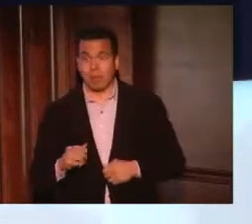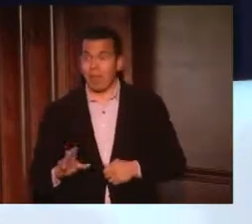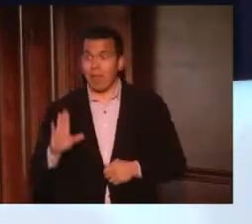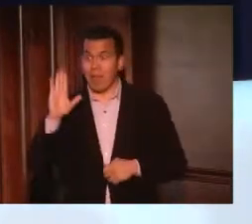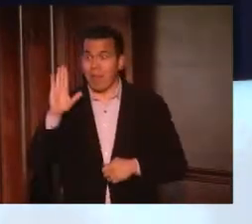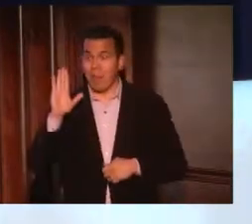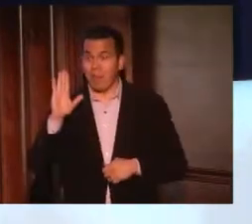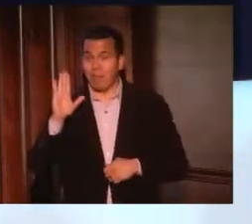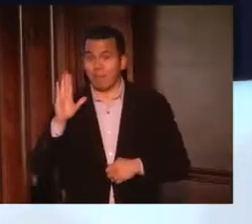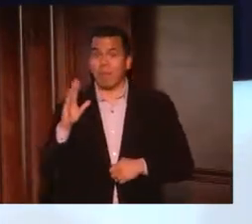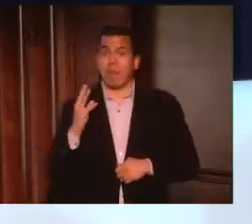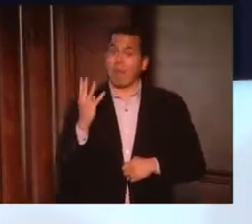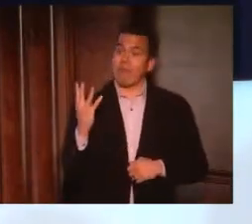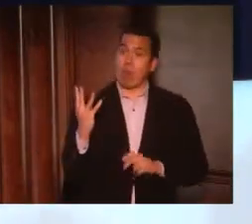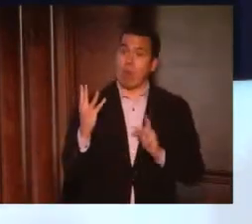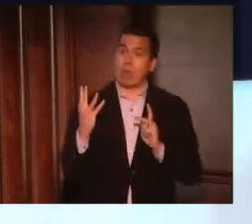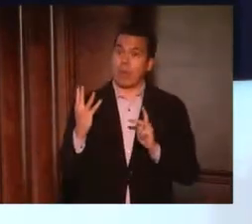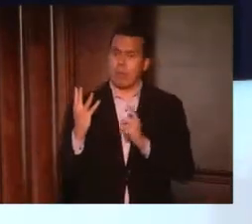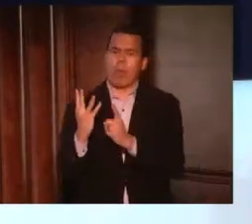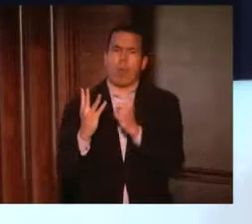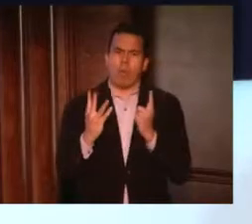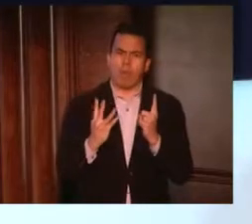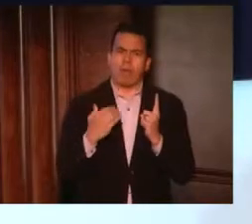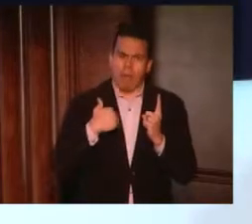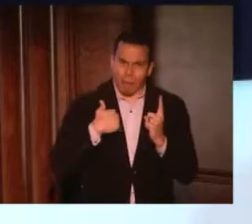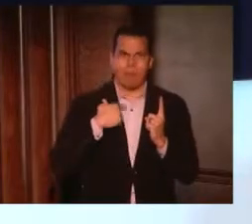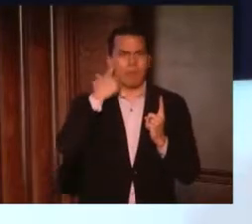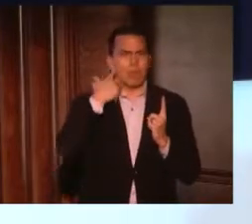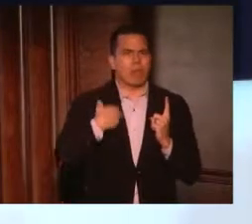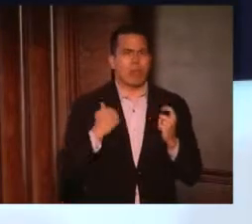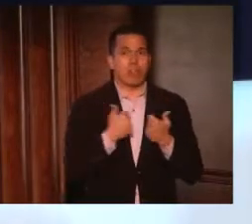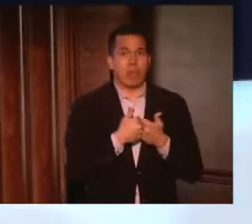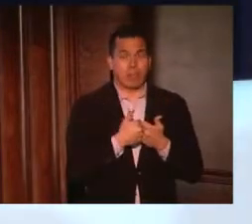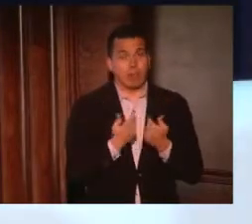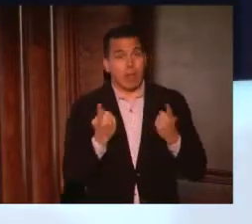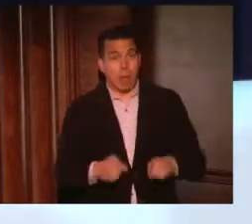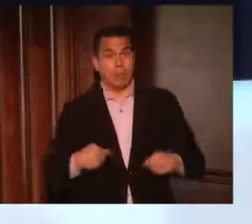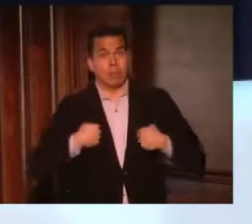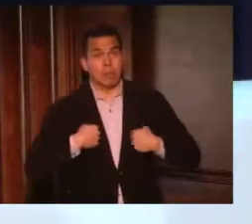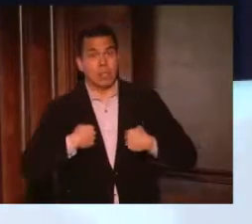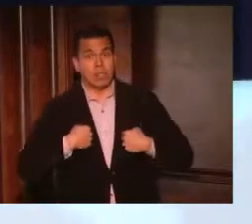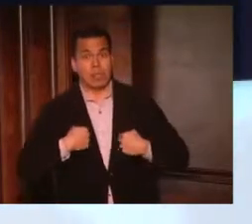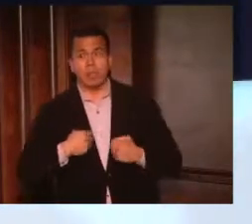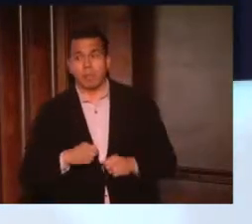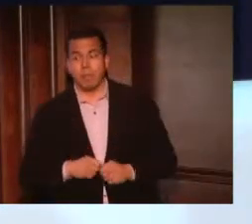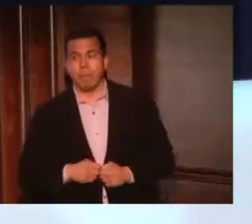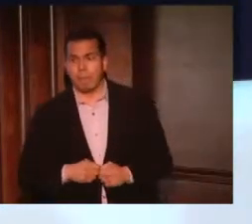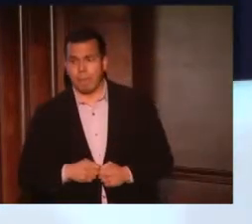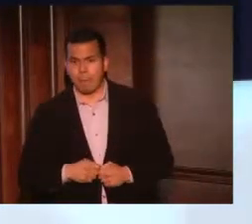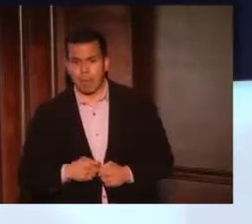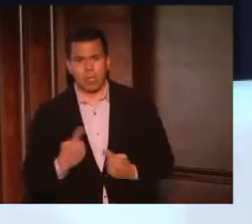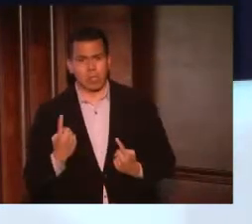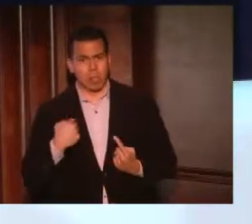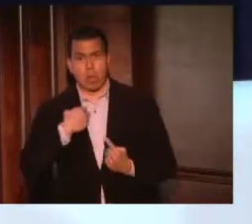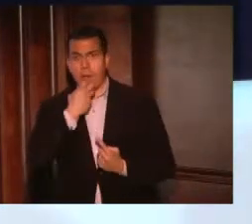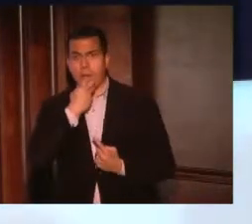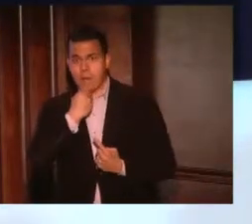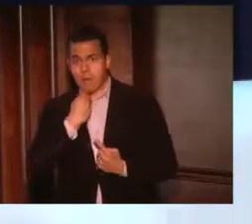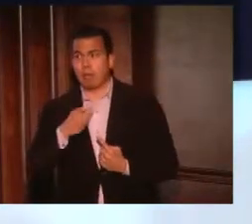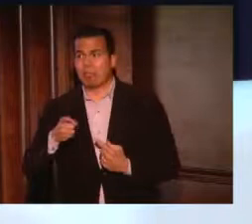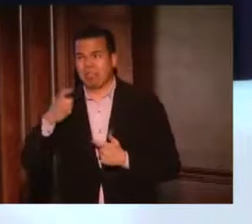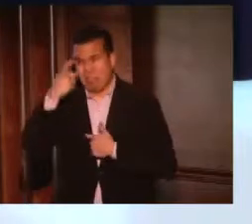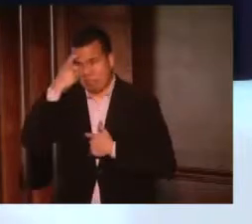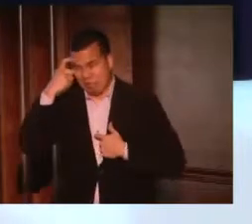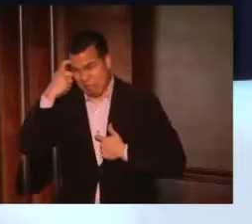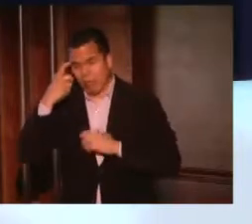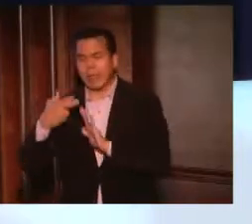happened to me. 5 years ago, I was living here in New York City, suffered a trauma, and was diagnosed